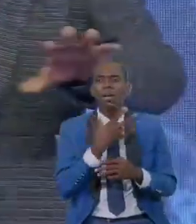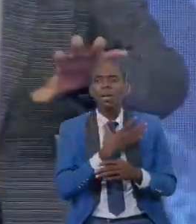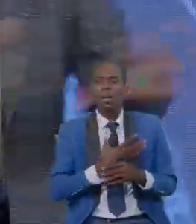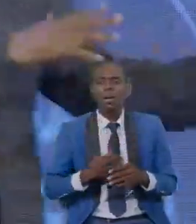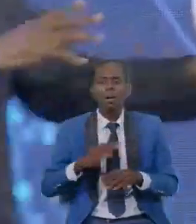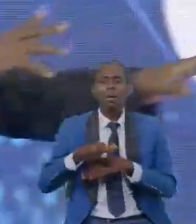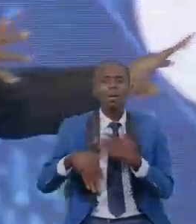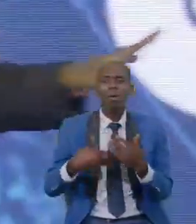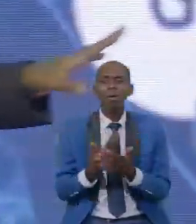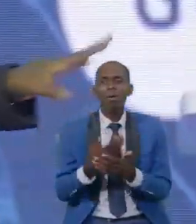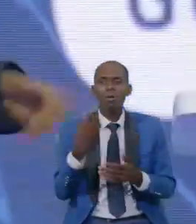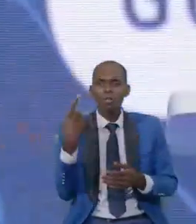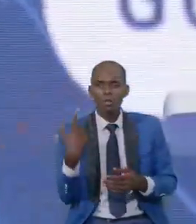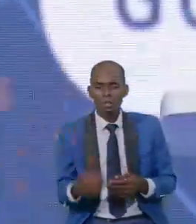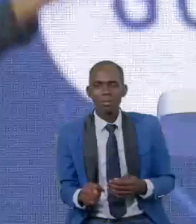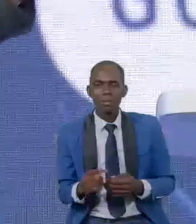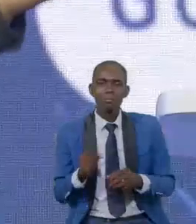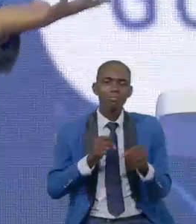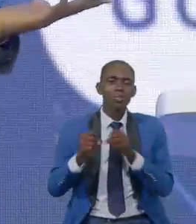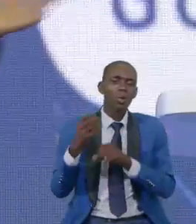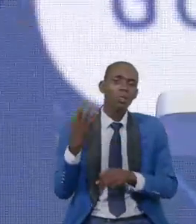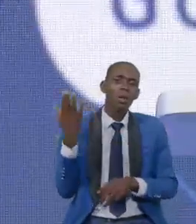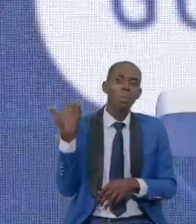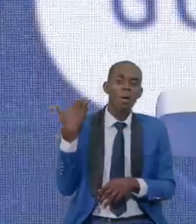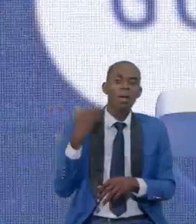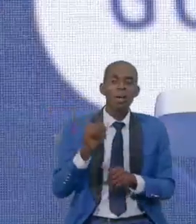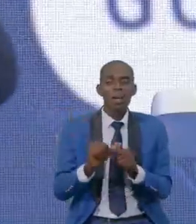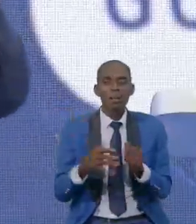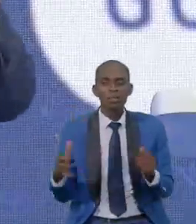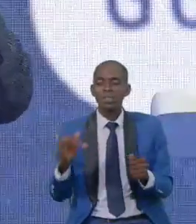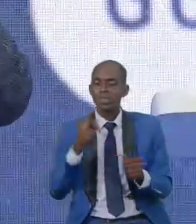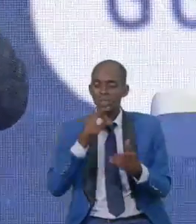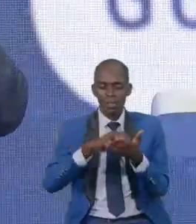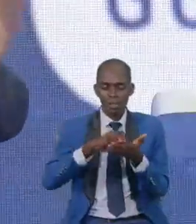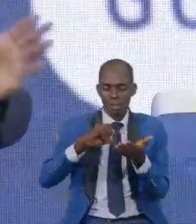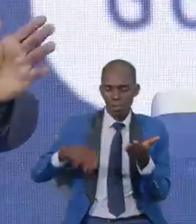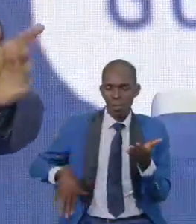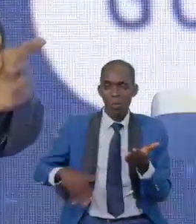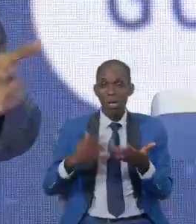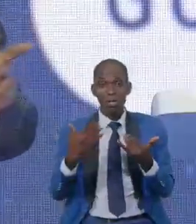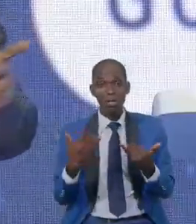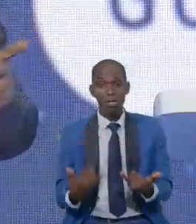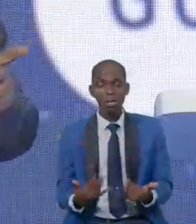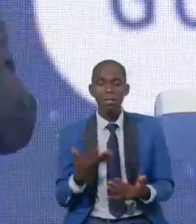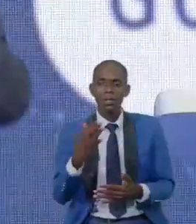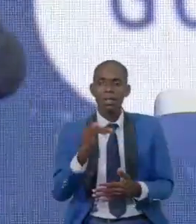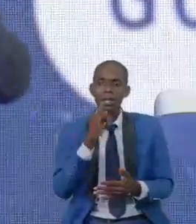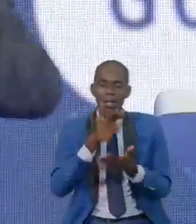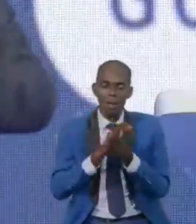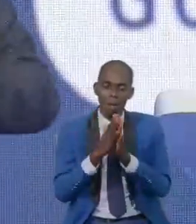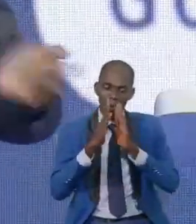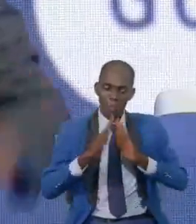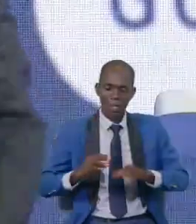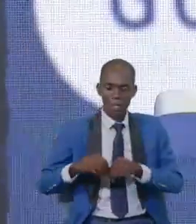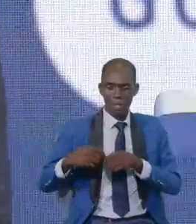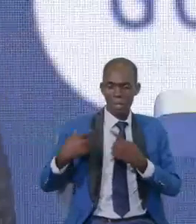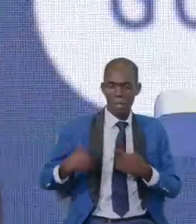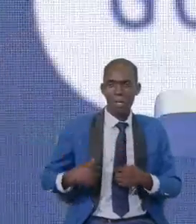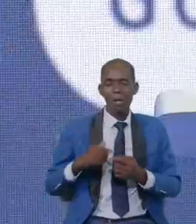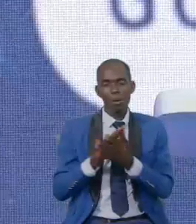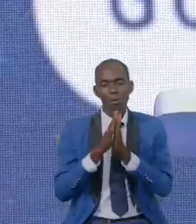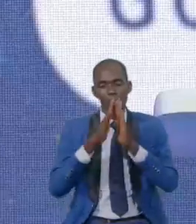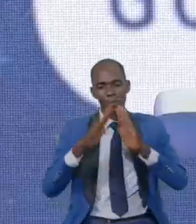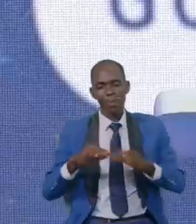the ribs of the past, everything is removed, and now there is peace in the heart and peace in the